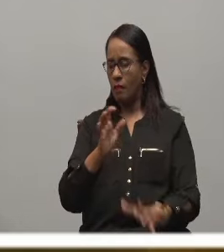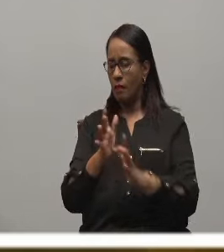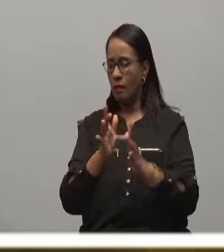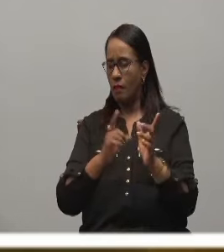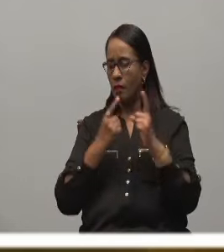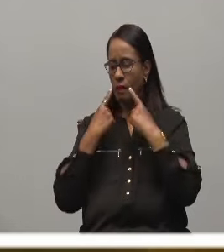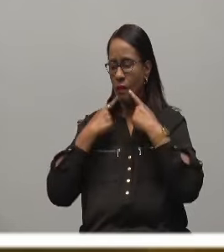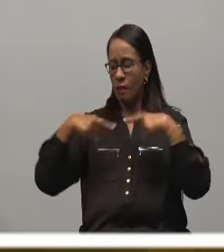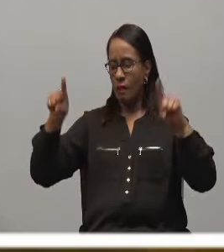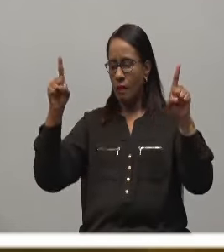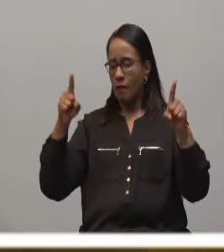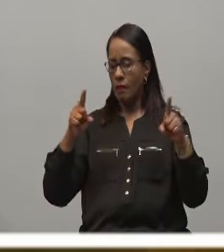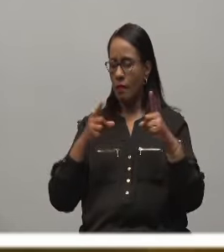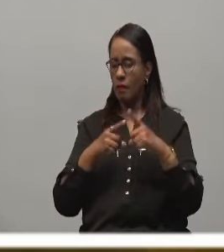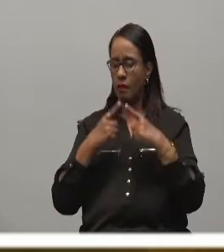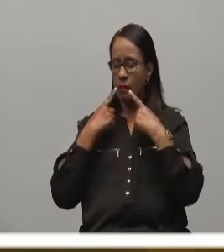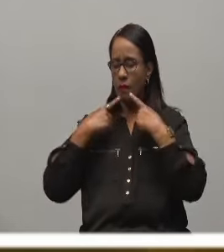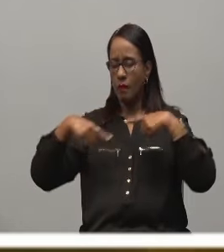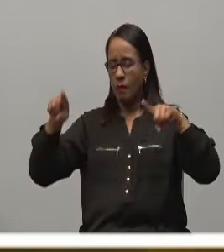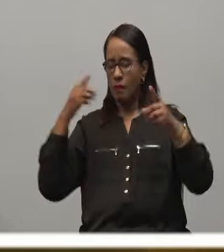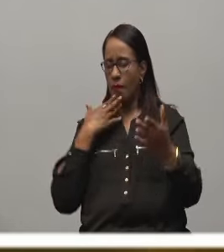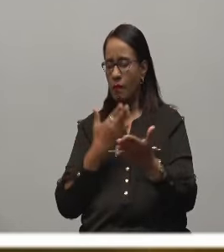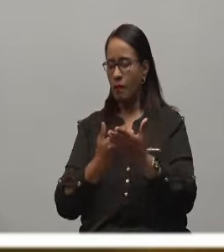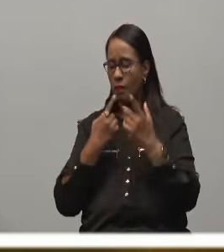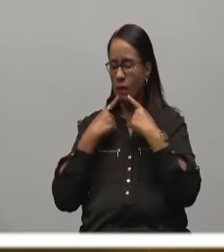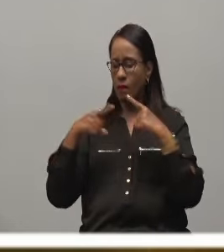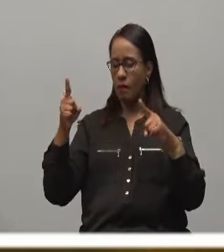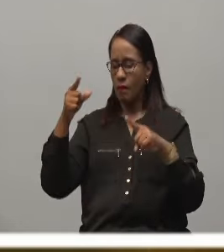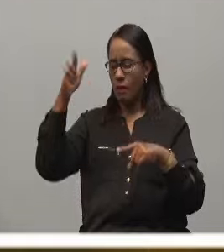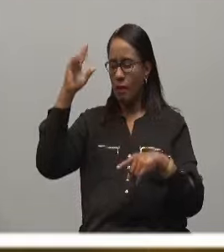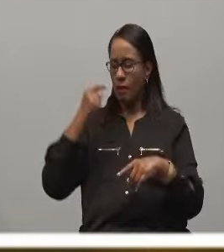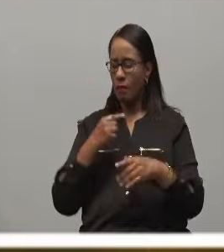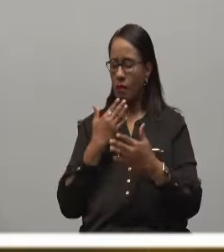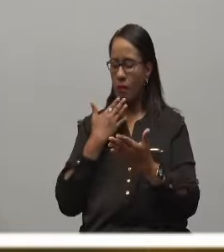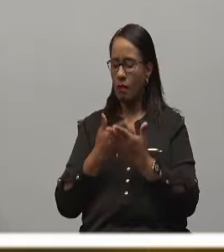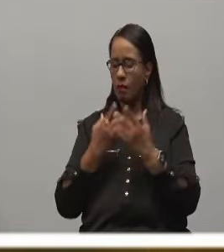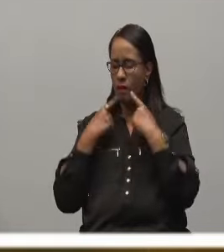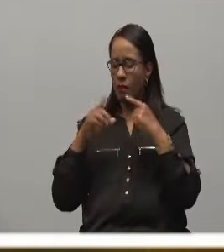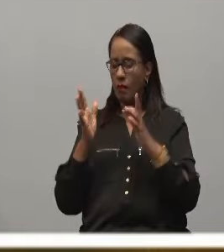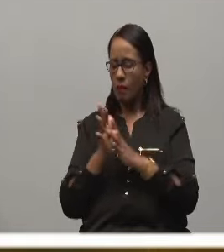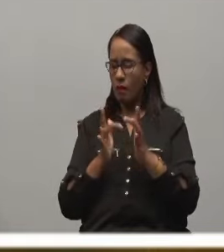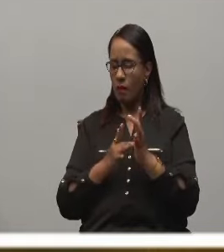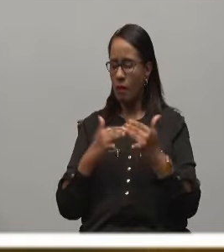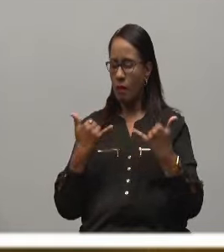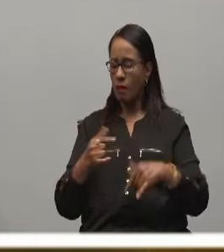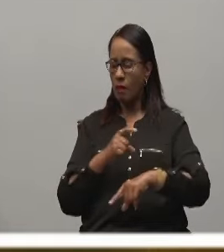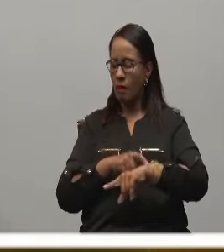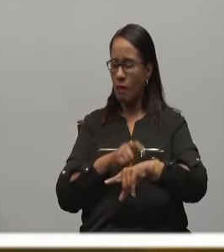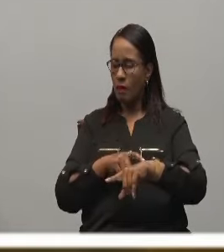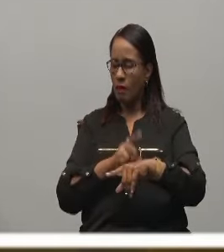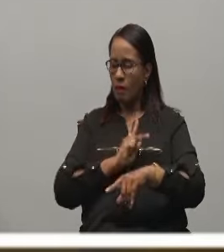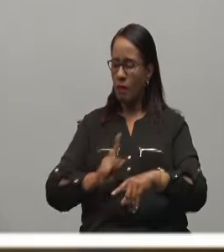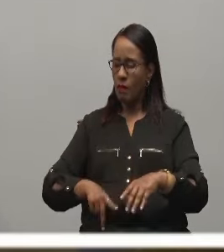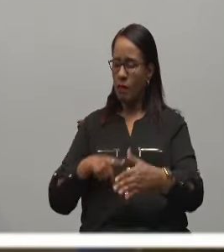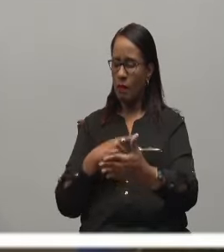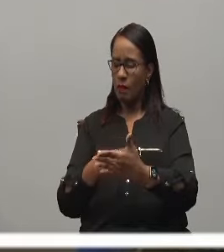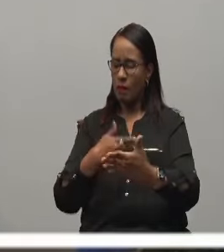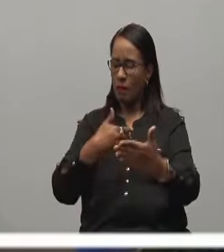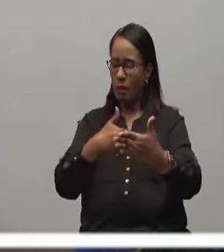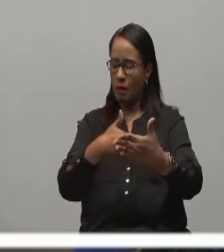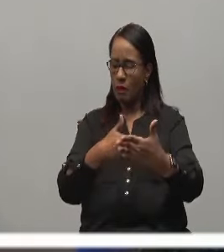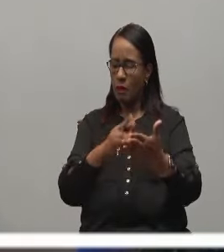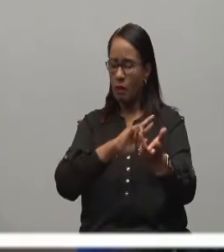hand. Repent and believe the good news." The Gospel of the Lord.